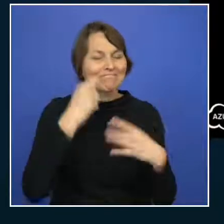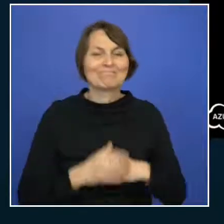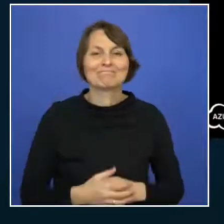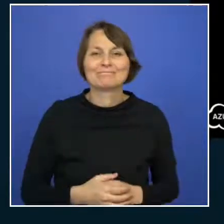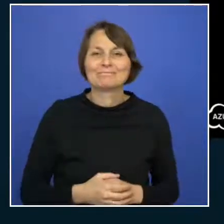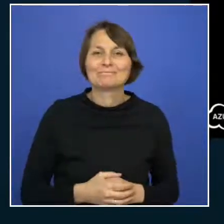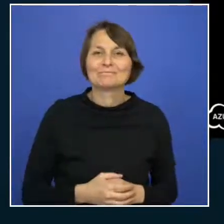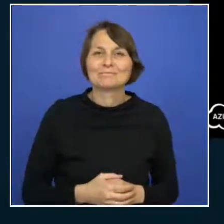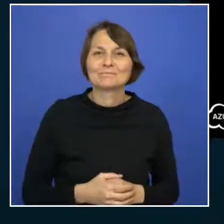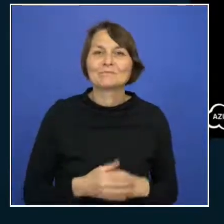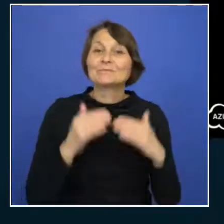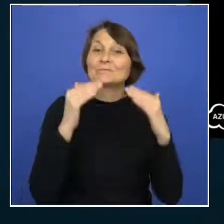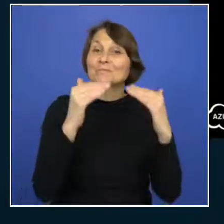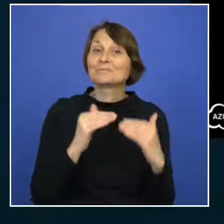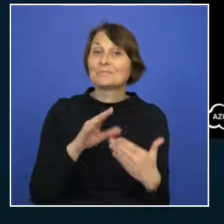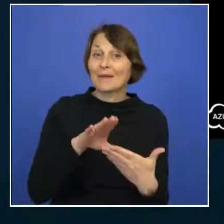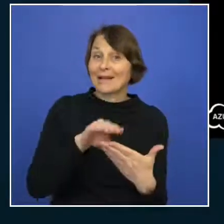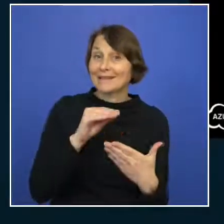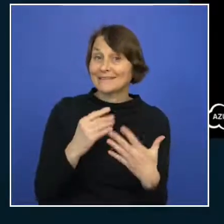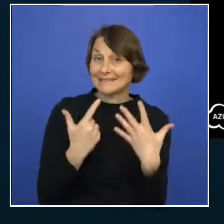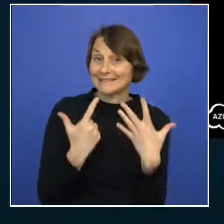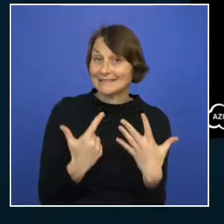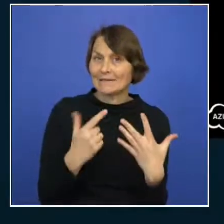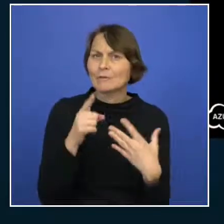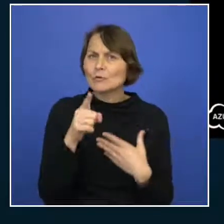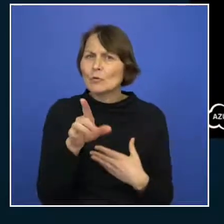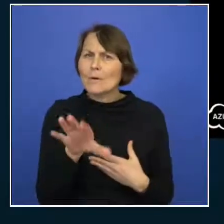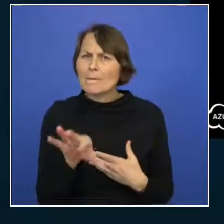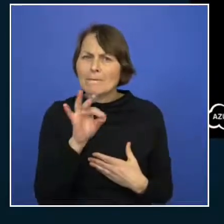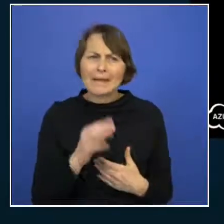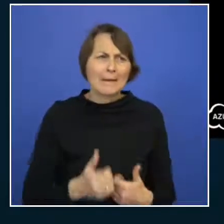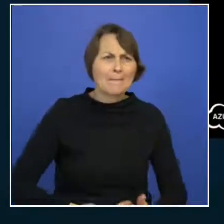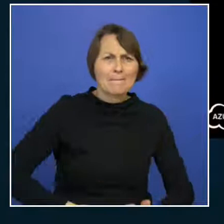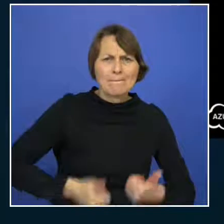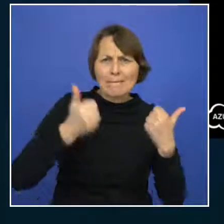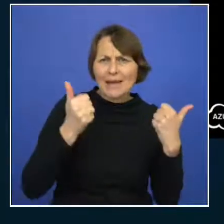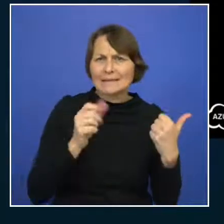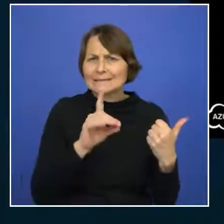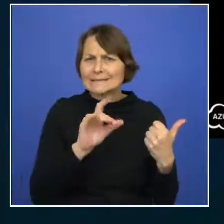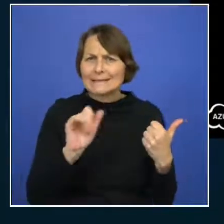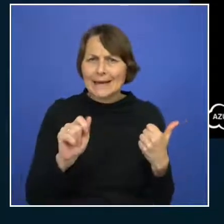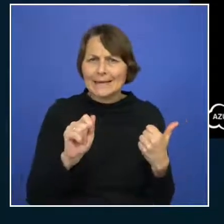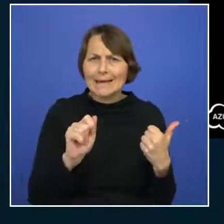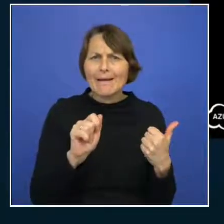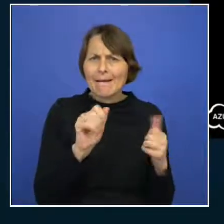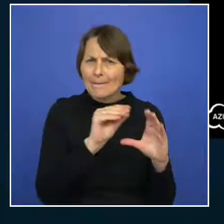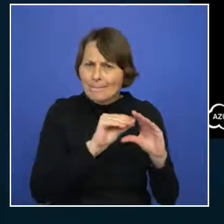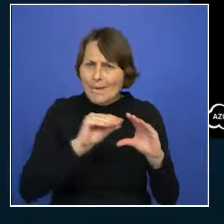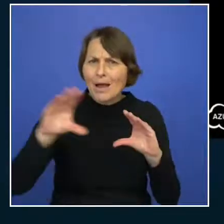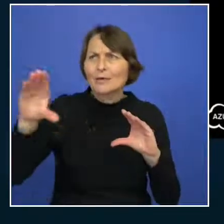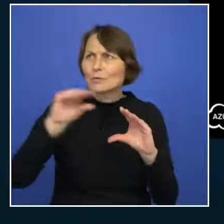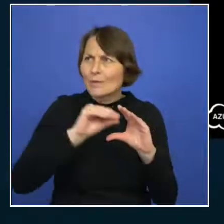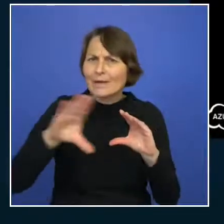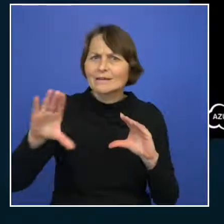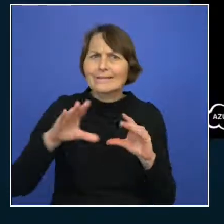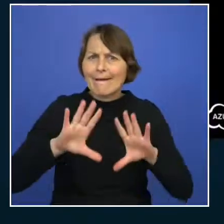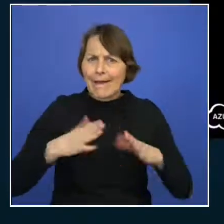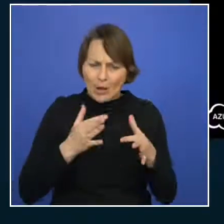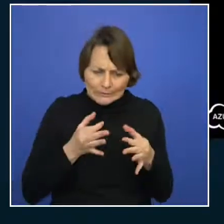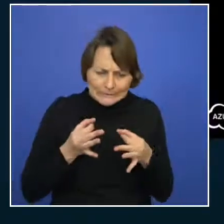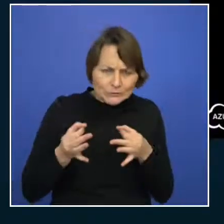lesson 7, choose the best data migration strategy. So data migration is one of the things that